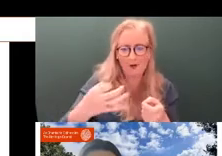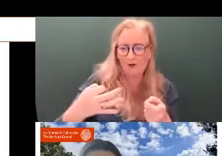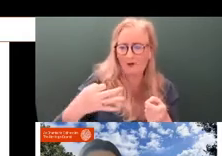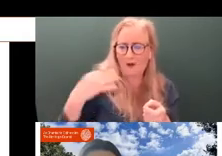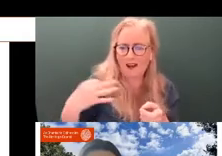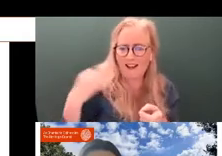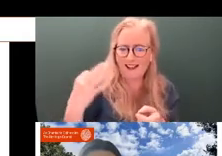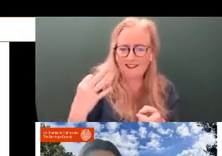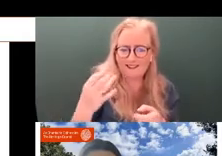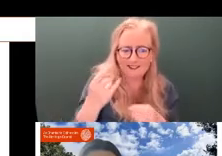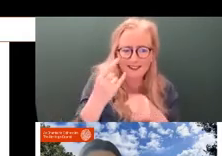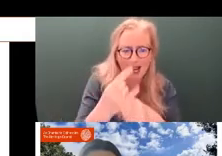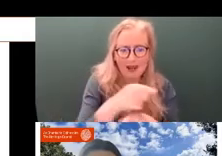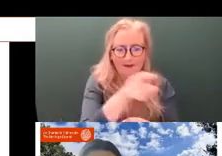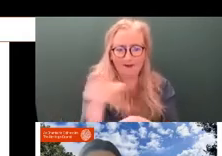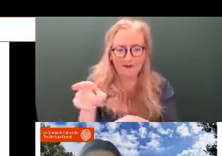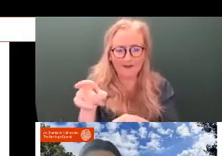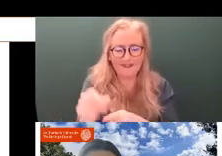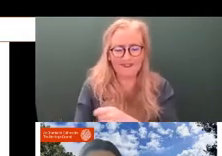to help you out there.